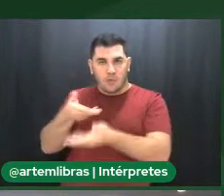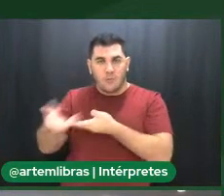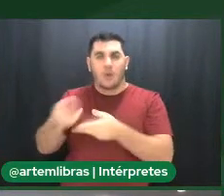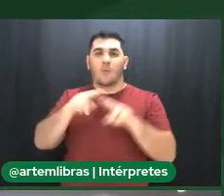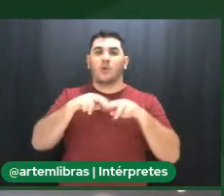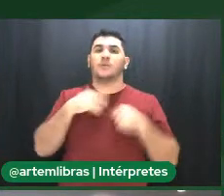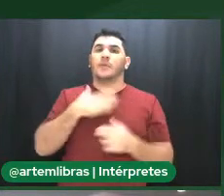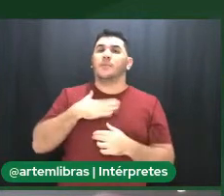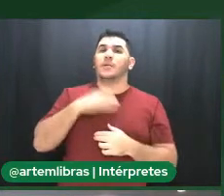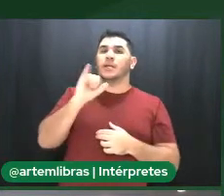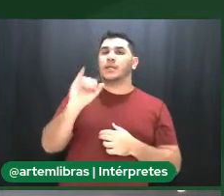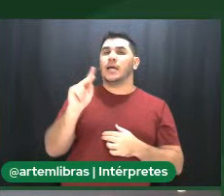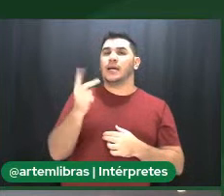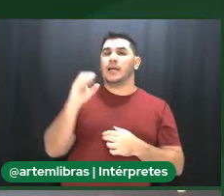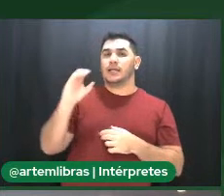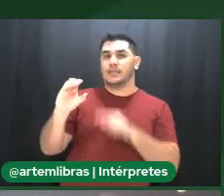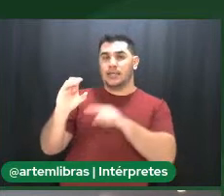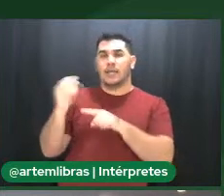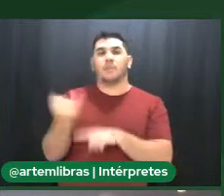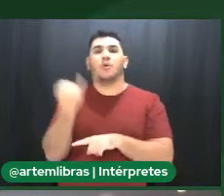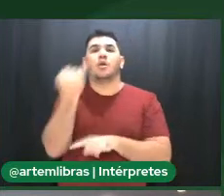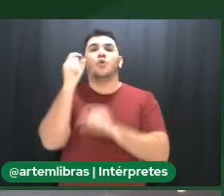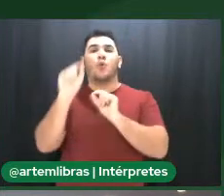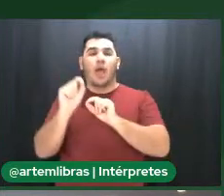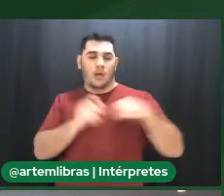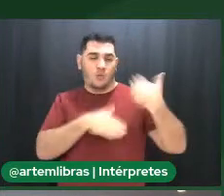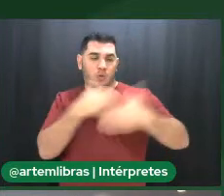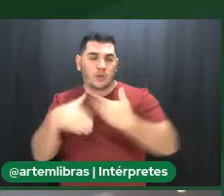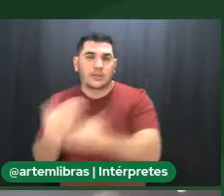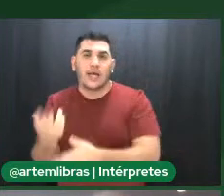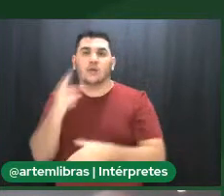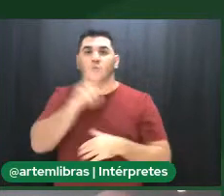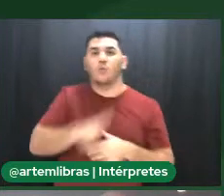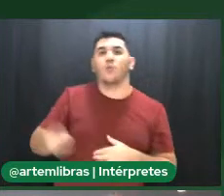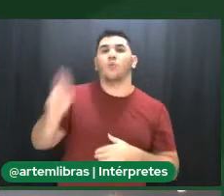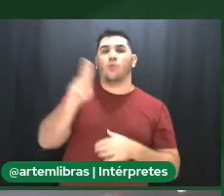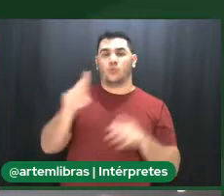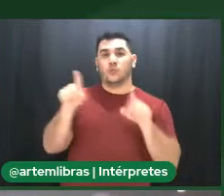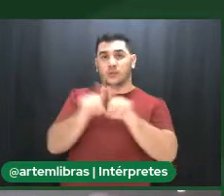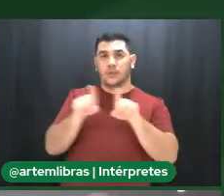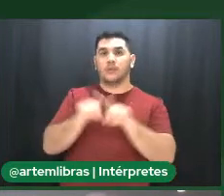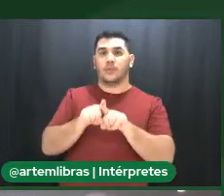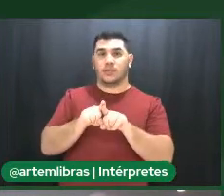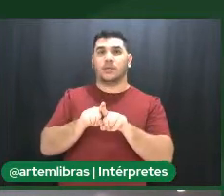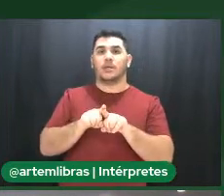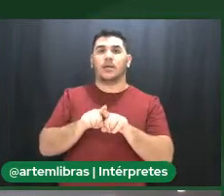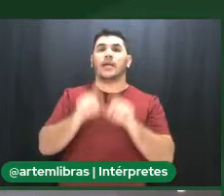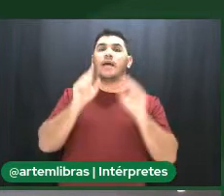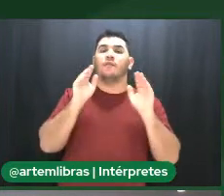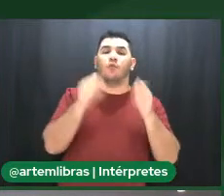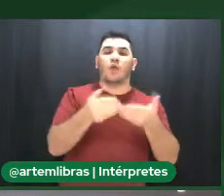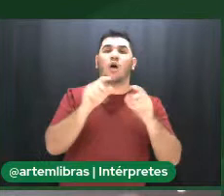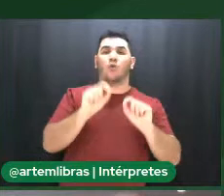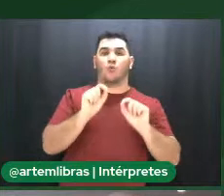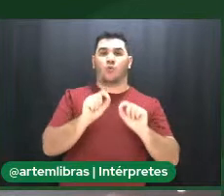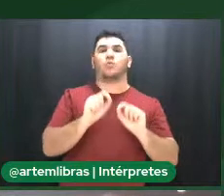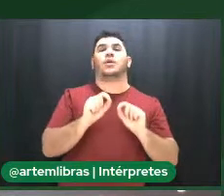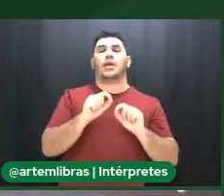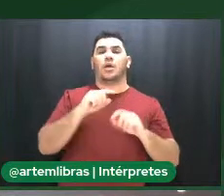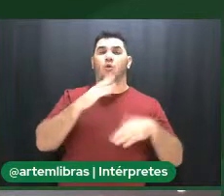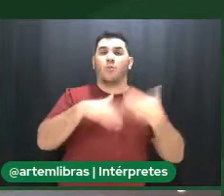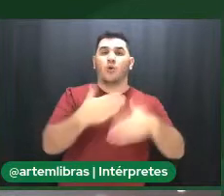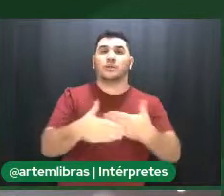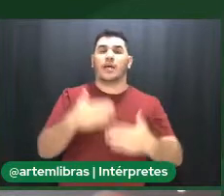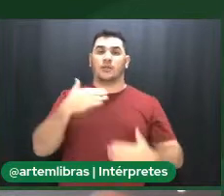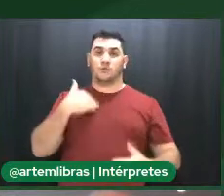of usability, user-centered design, usability testing, And the methods